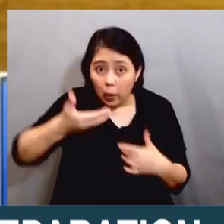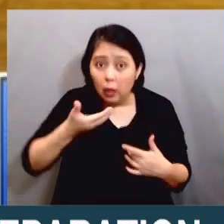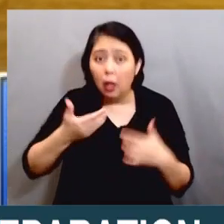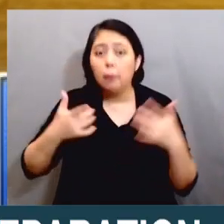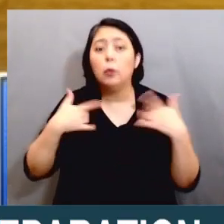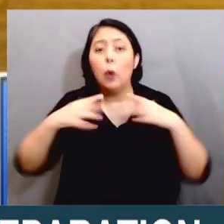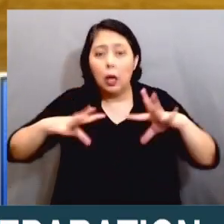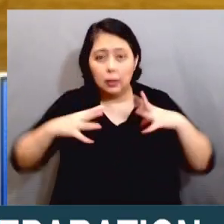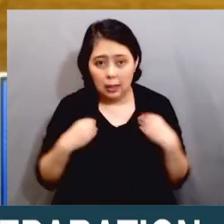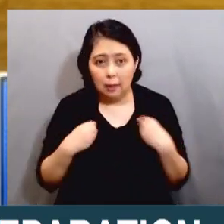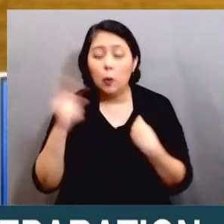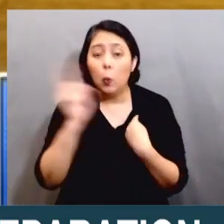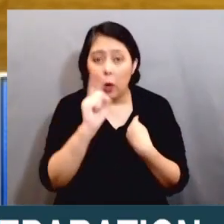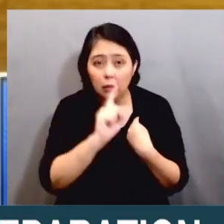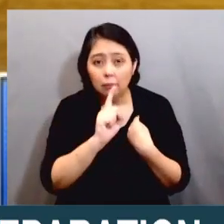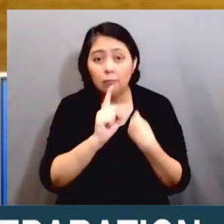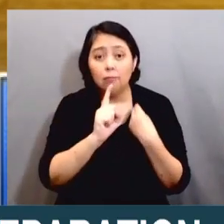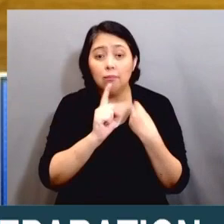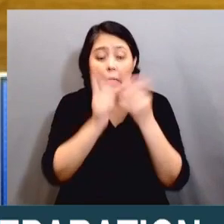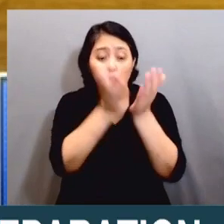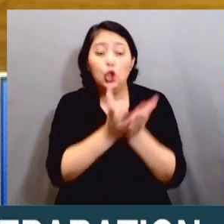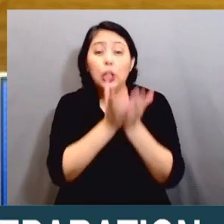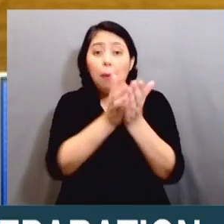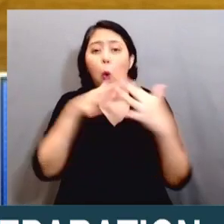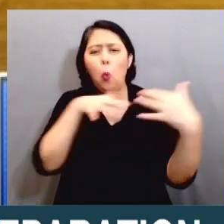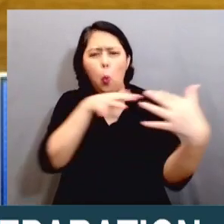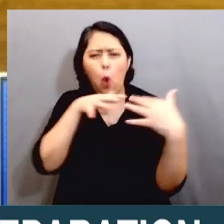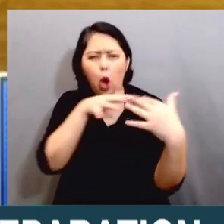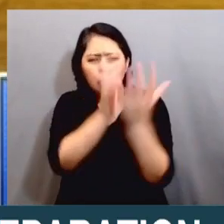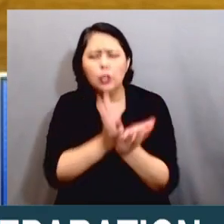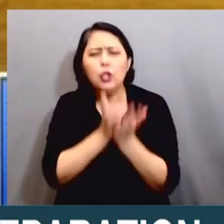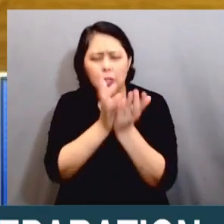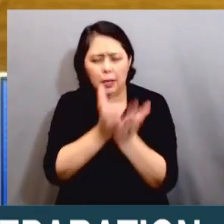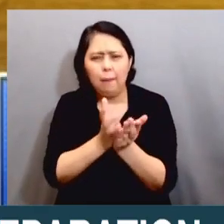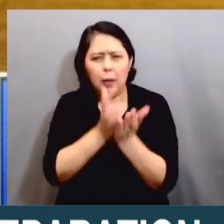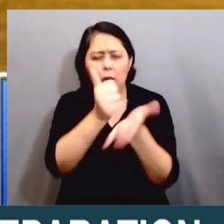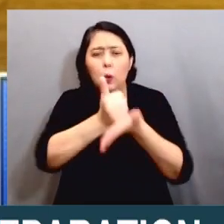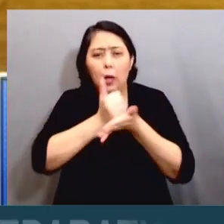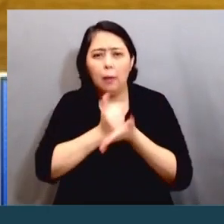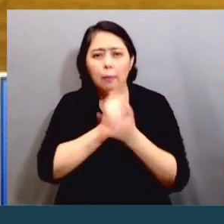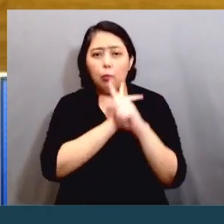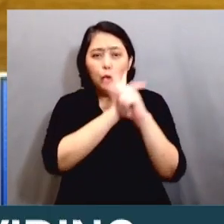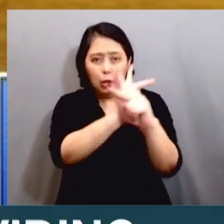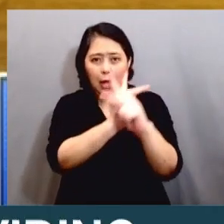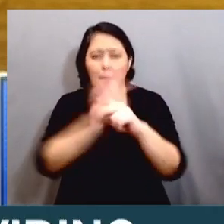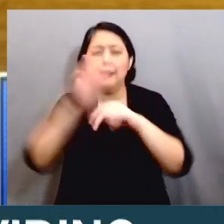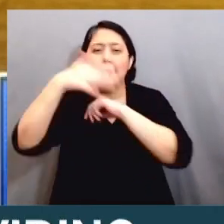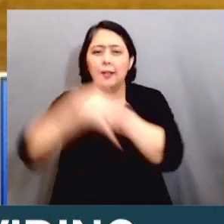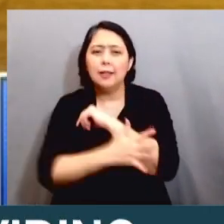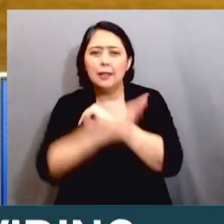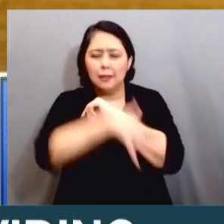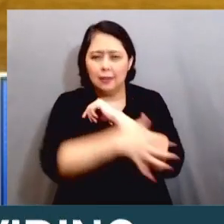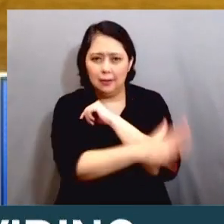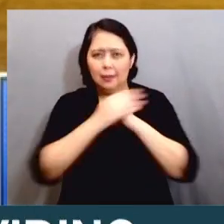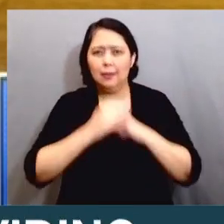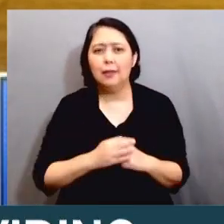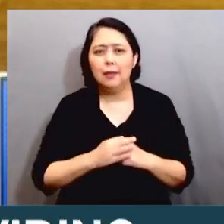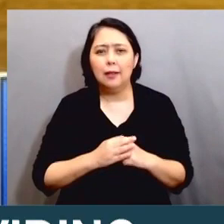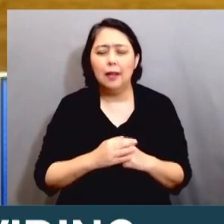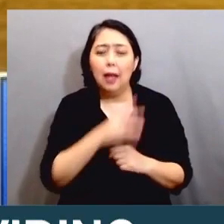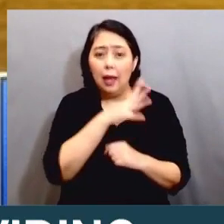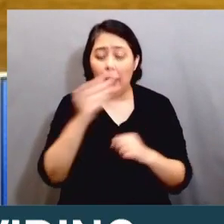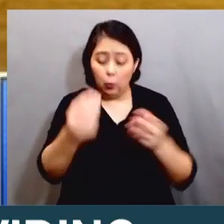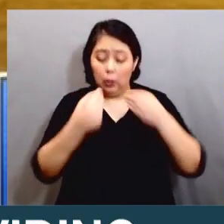seas by providing them with necessary equipment, by enhancing their professional